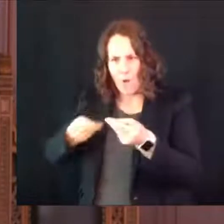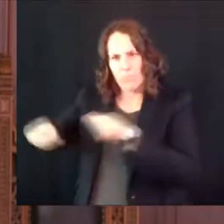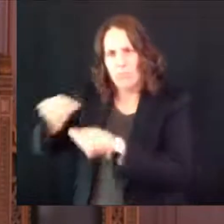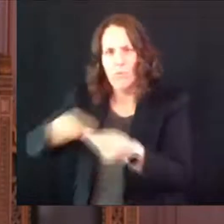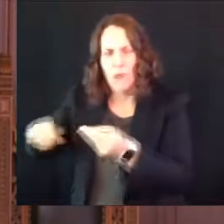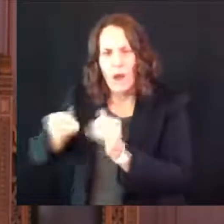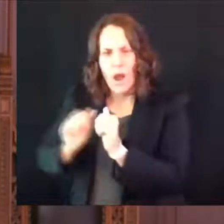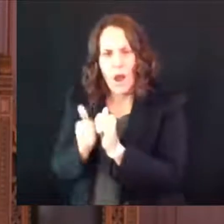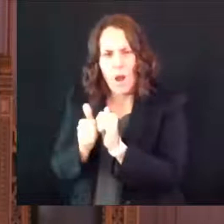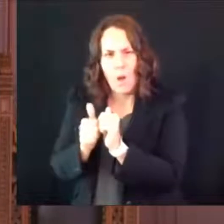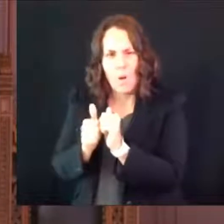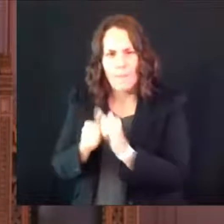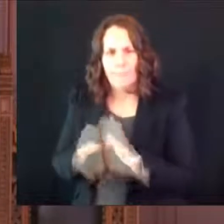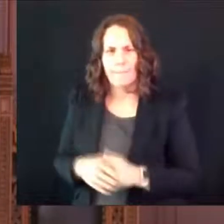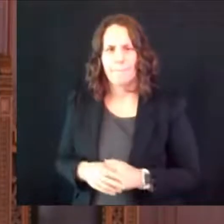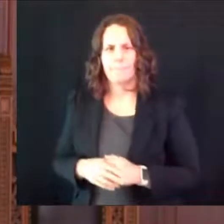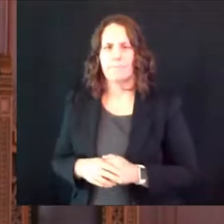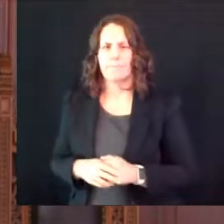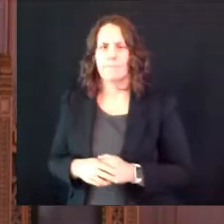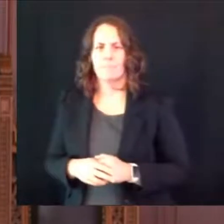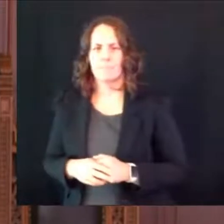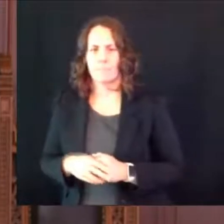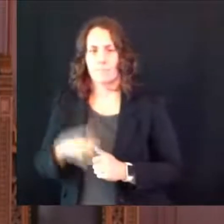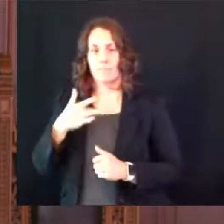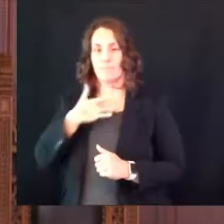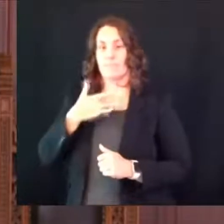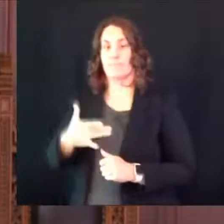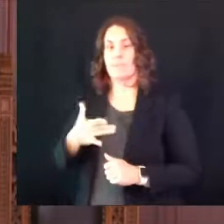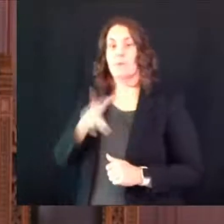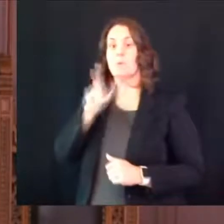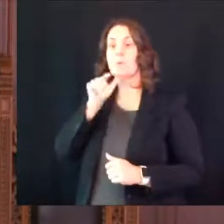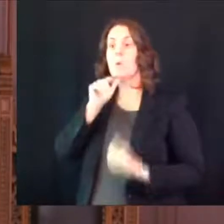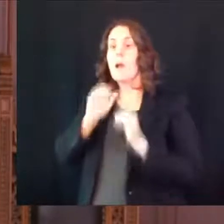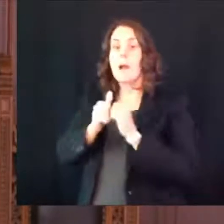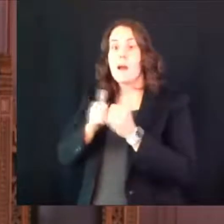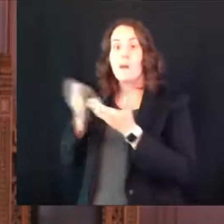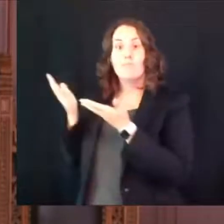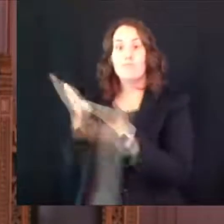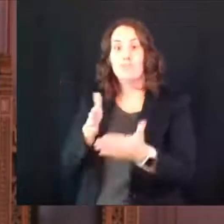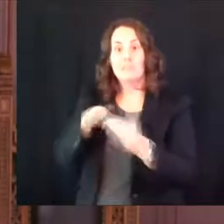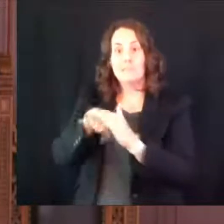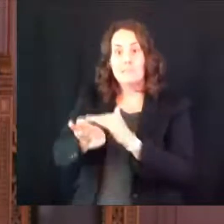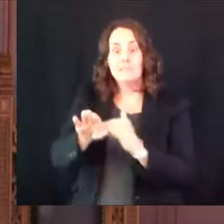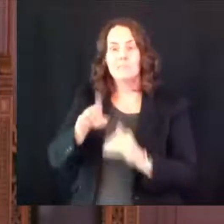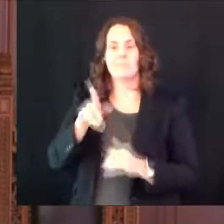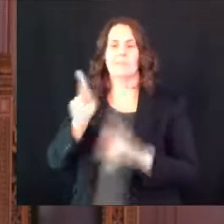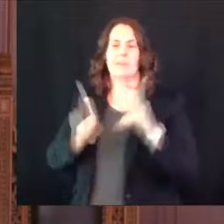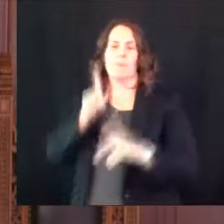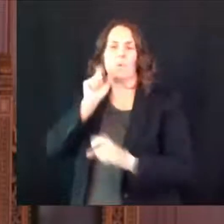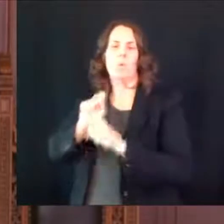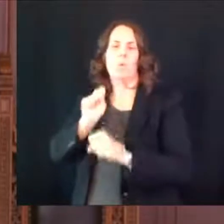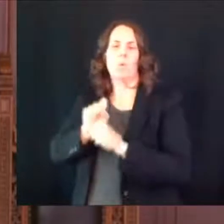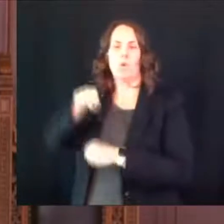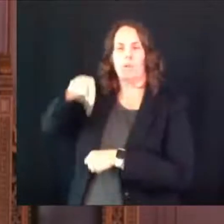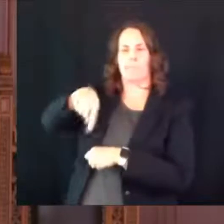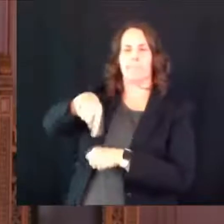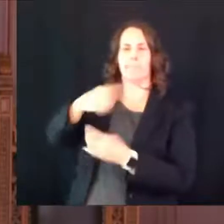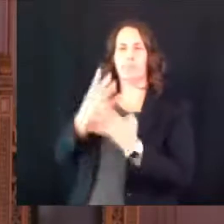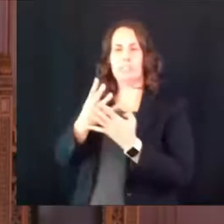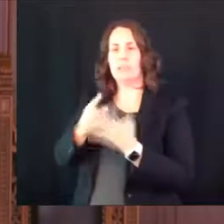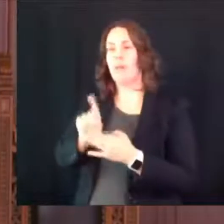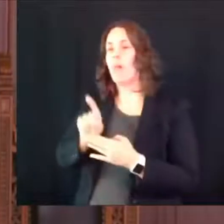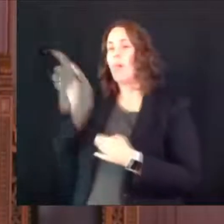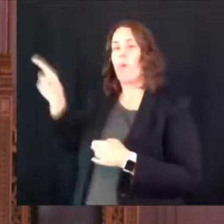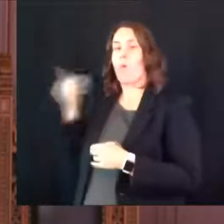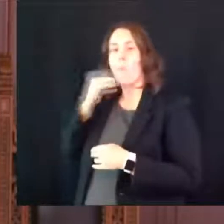and drop those numbers significantly. That's happened every outbreak and every institution that